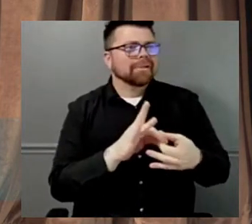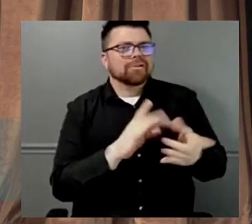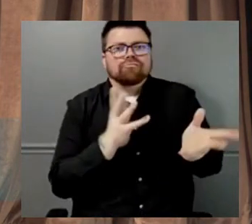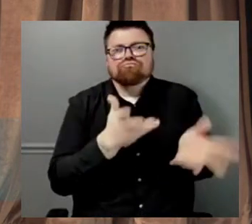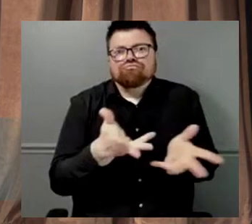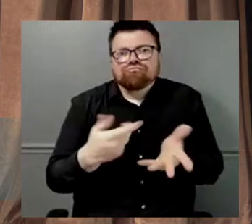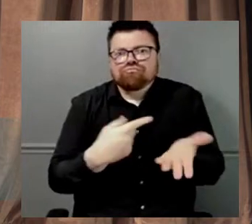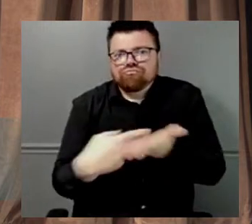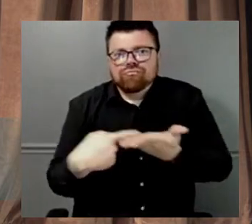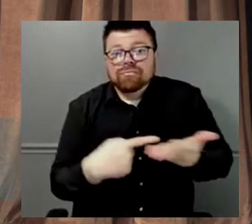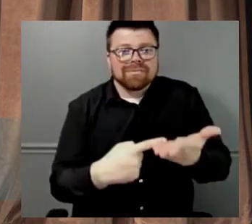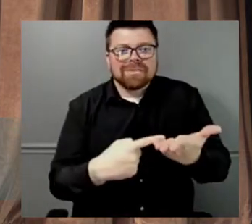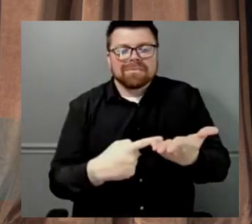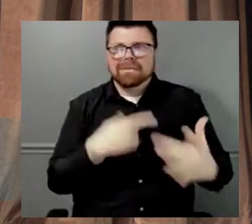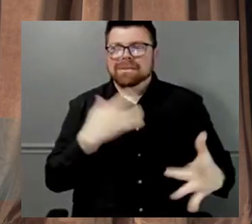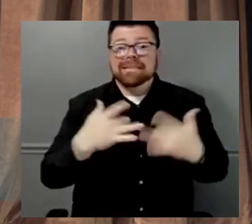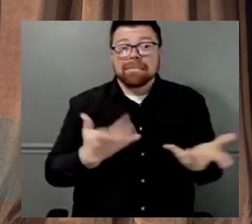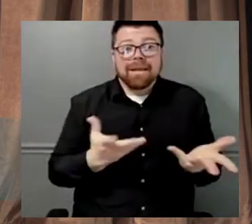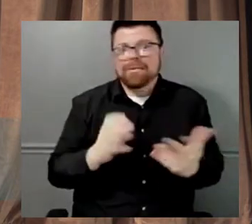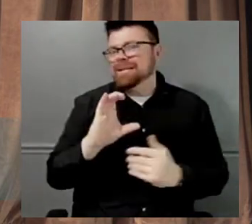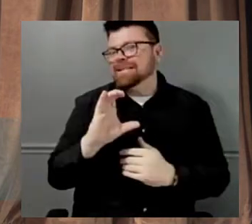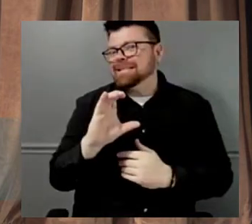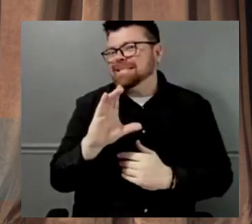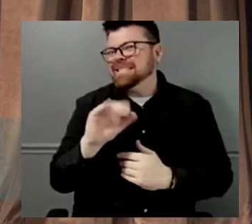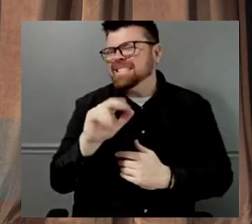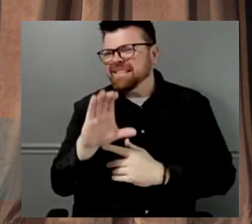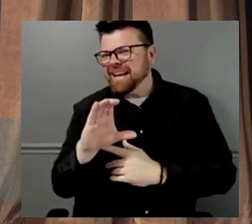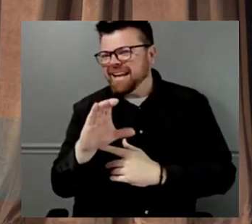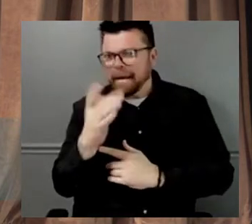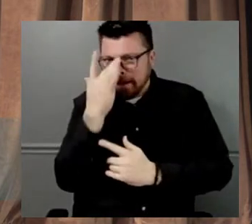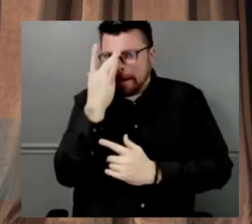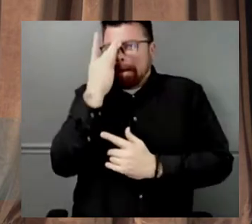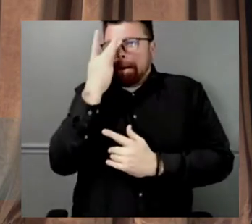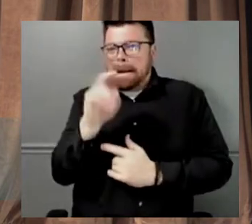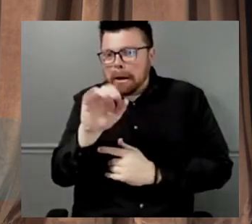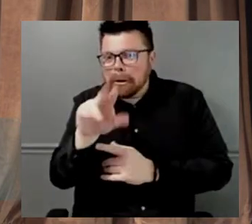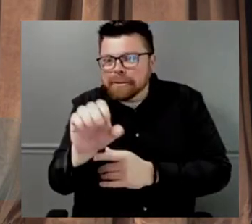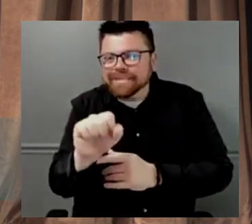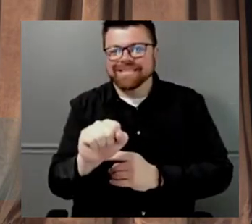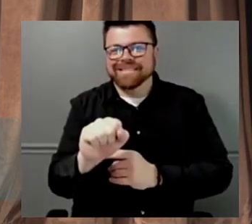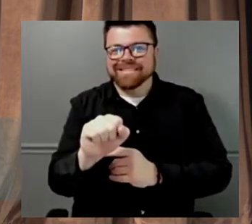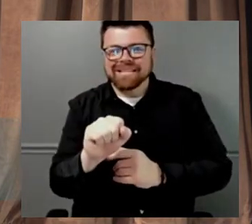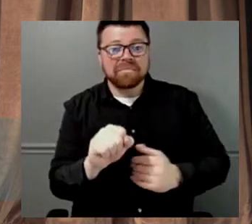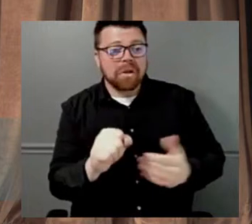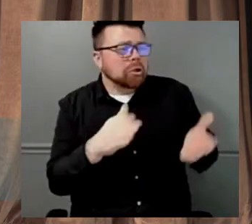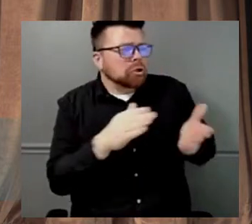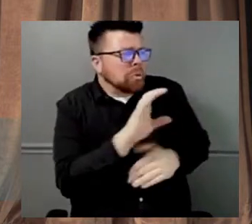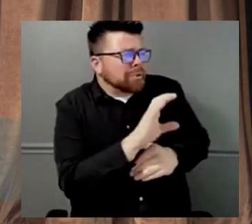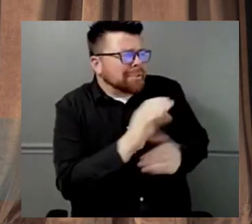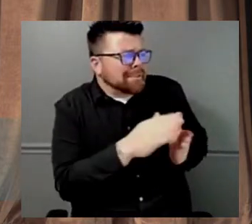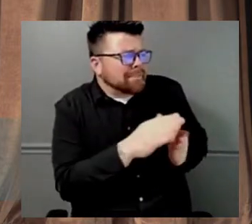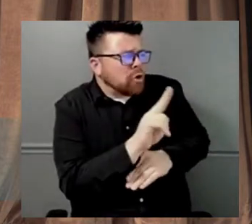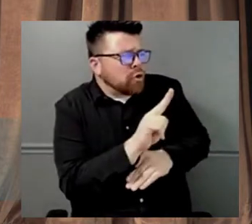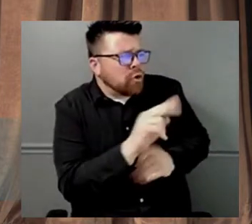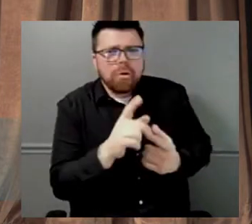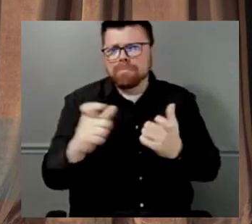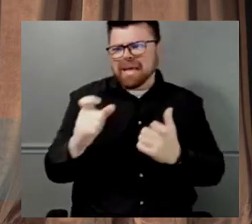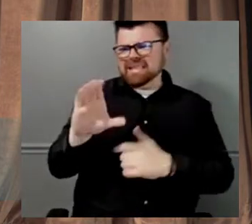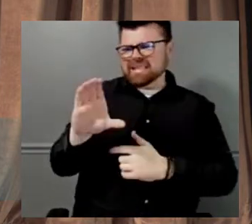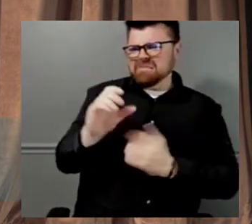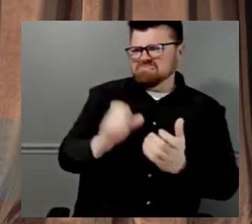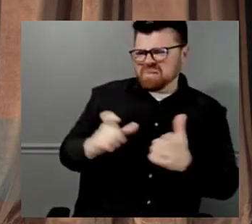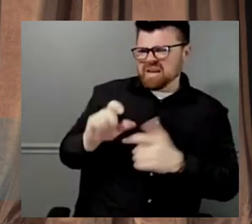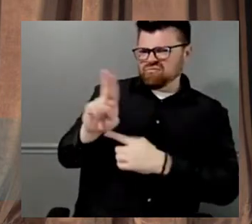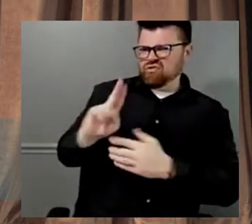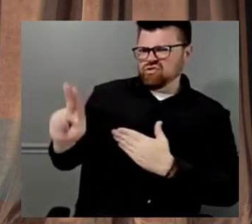of civic nerds in the small C, small U, or big C, big U. I feel like I'm in a room of NEH